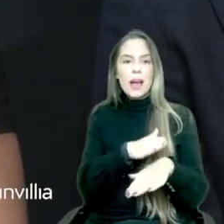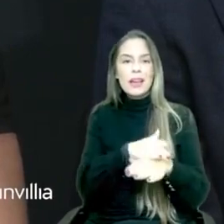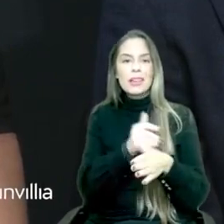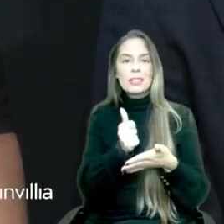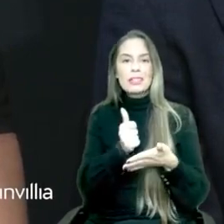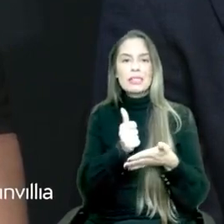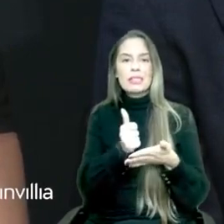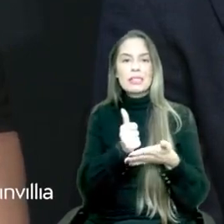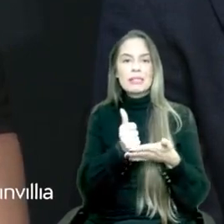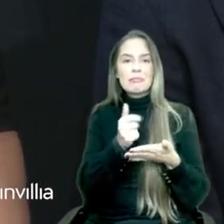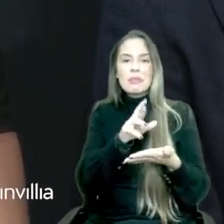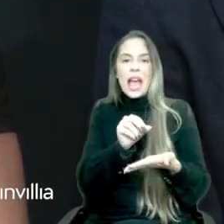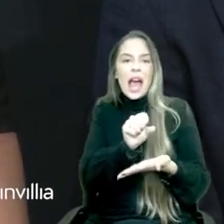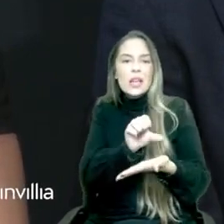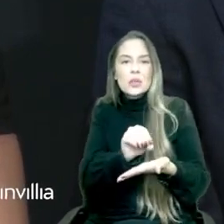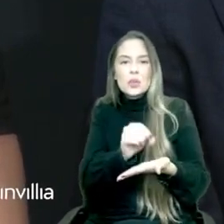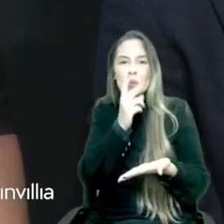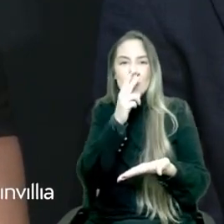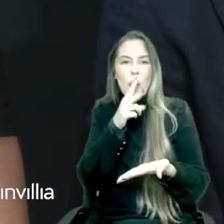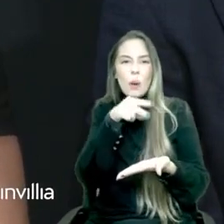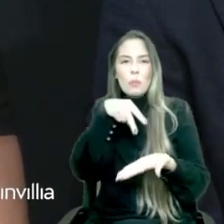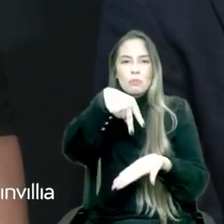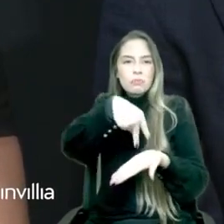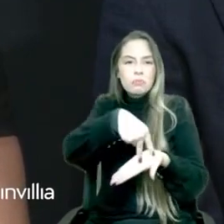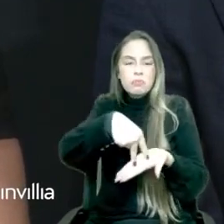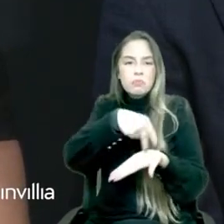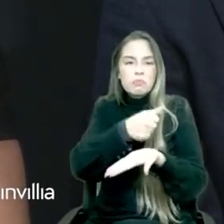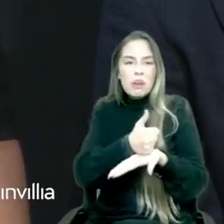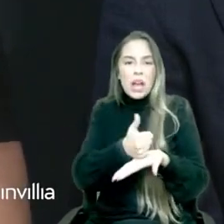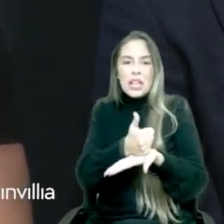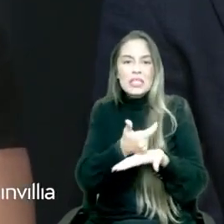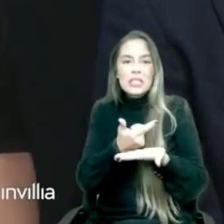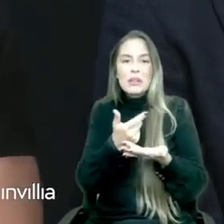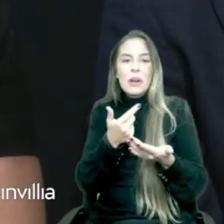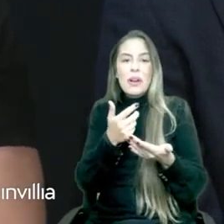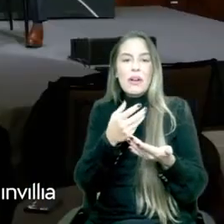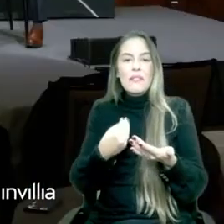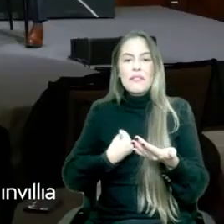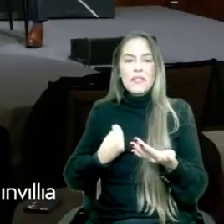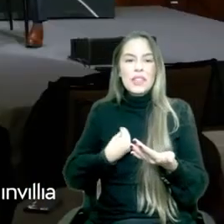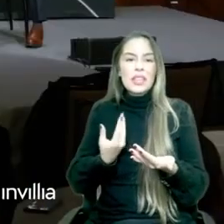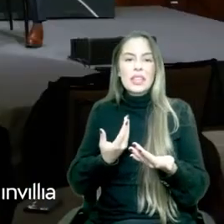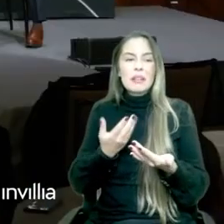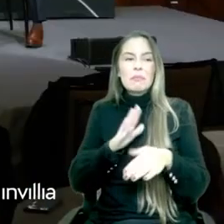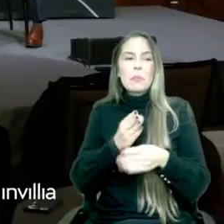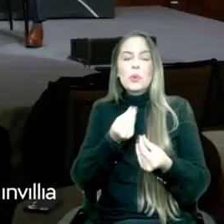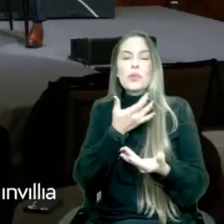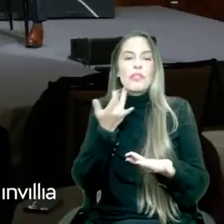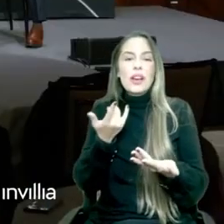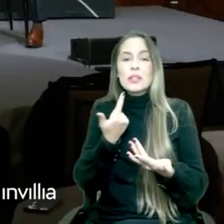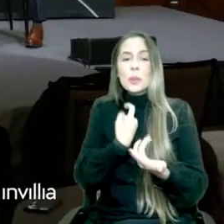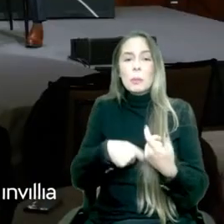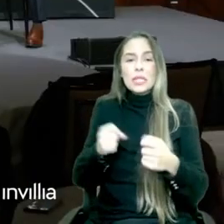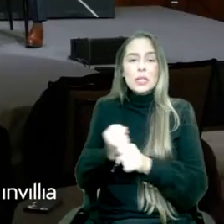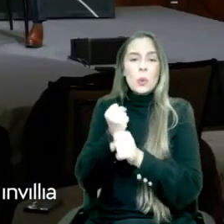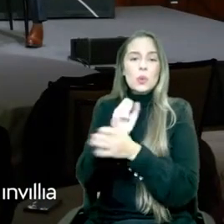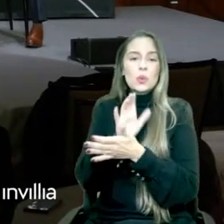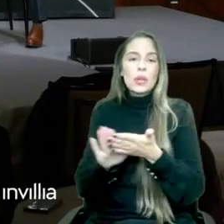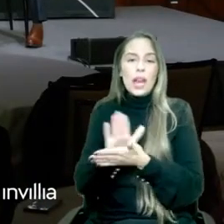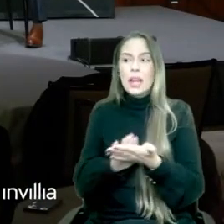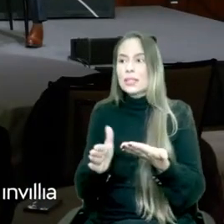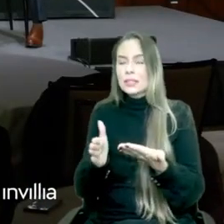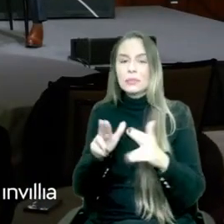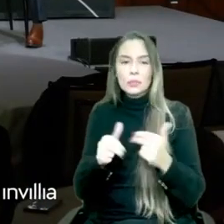everything is so easy nowadays, they don't have to build anything. That's my fear. Thank you. Thank you so much, my fellow panelists. I hope